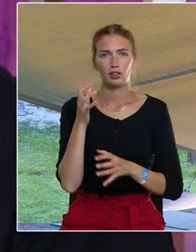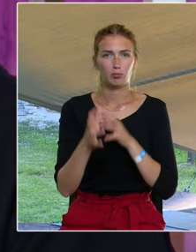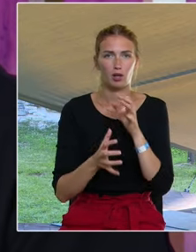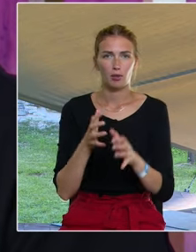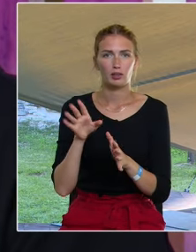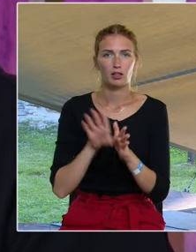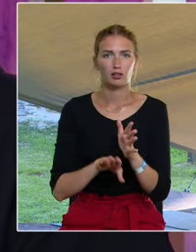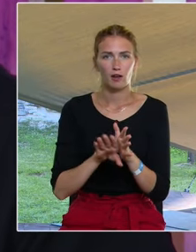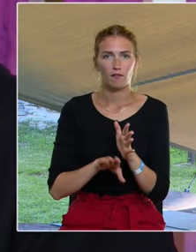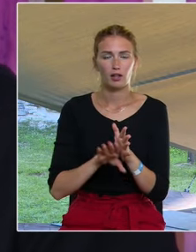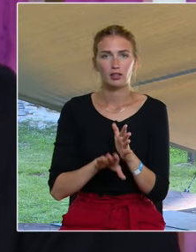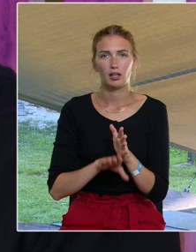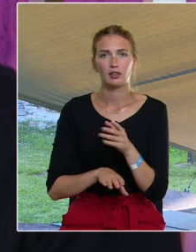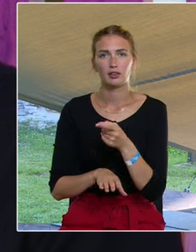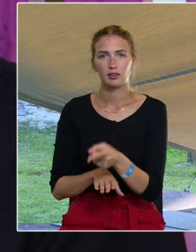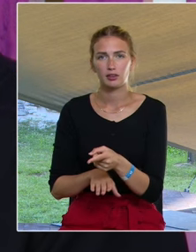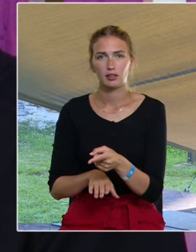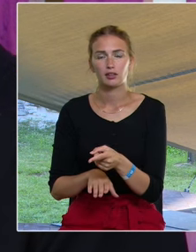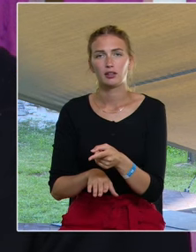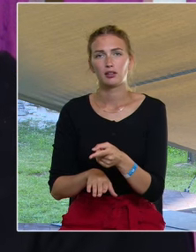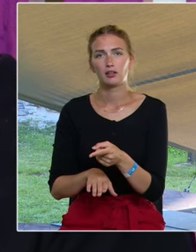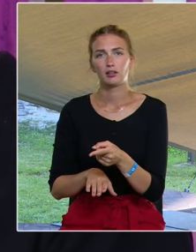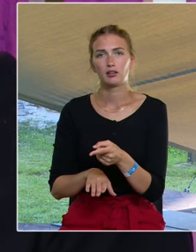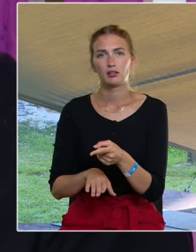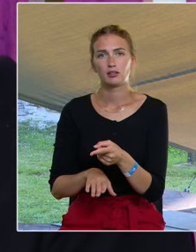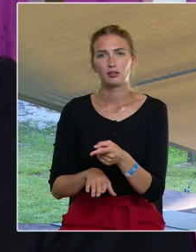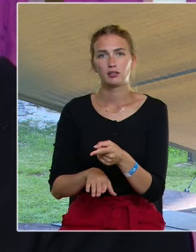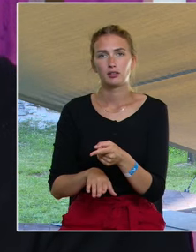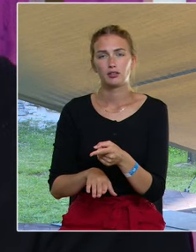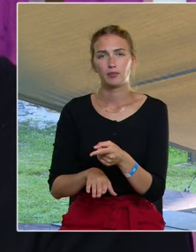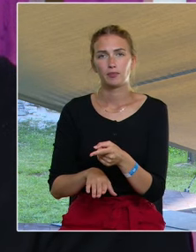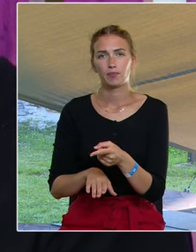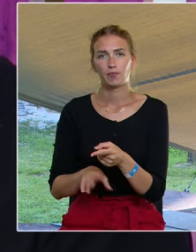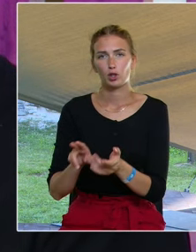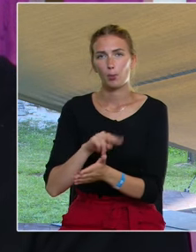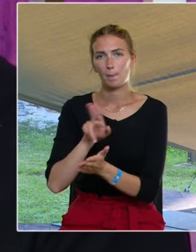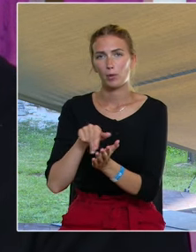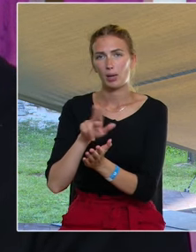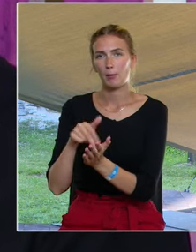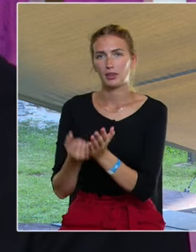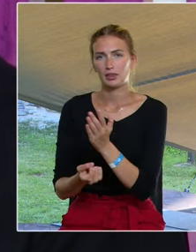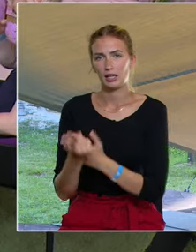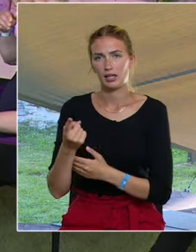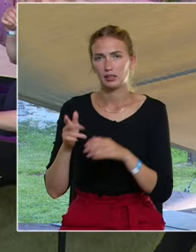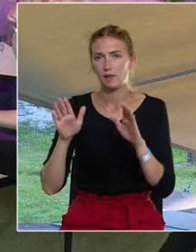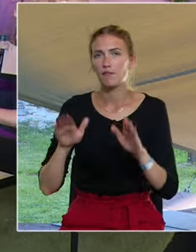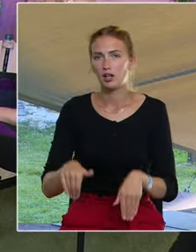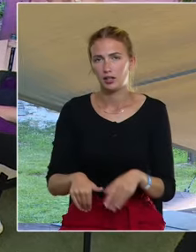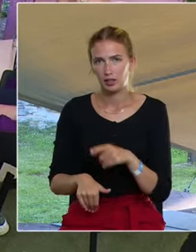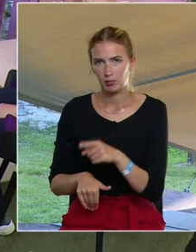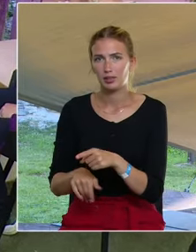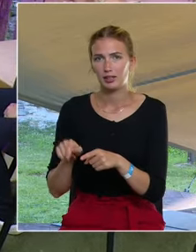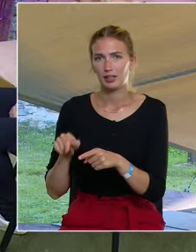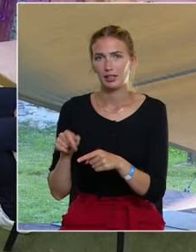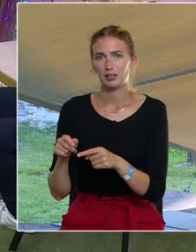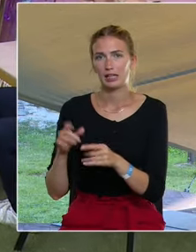stuff ends up at auction, it presents a possible problem. That can be a risk, and you'd rather